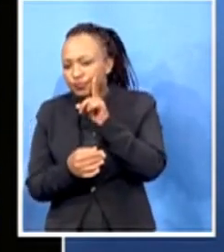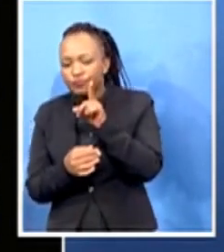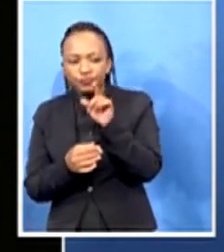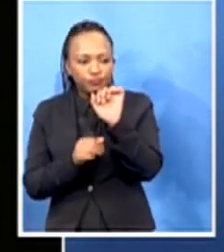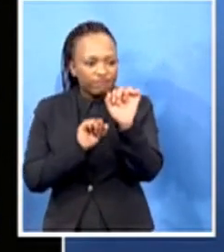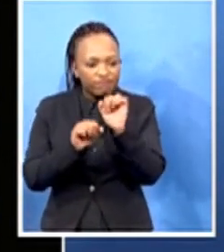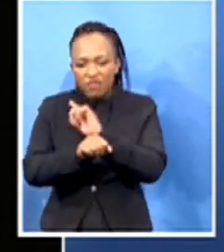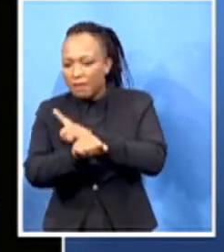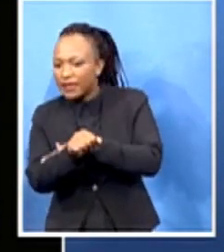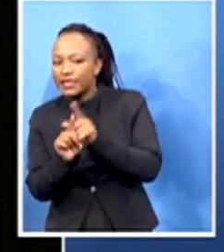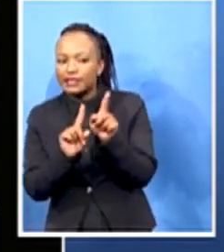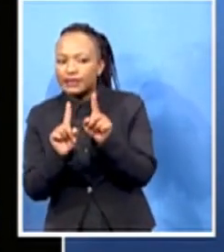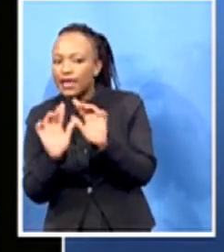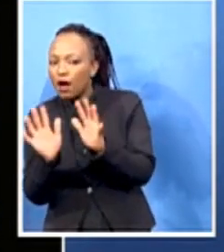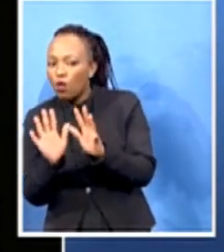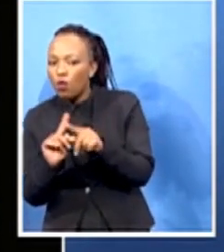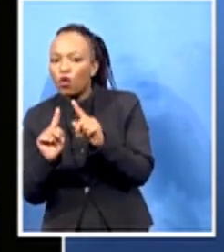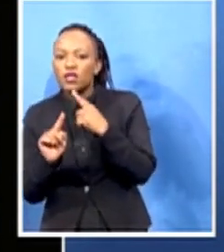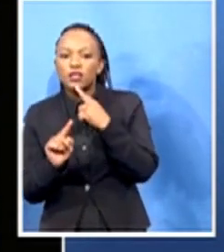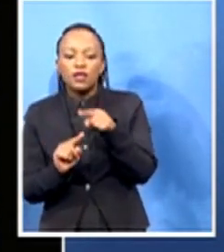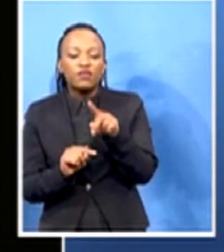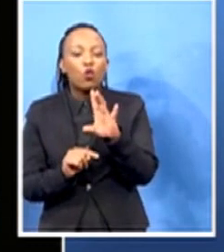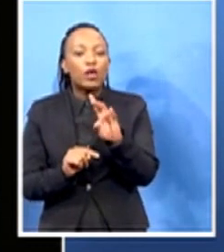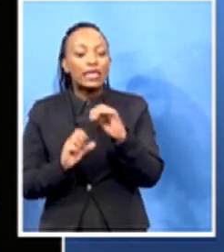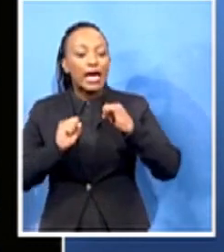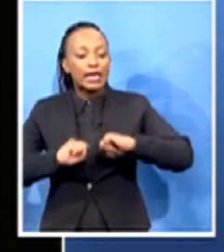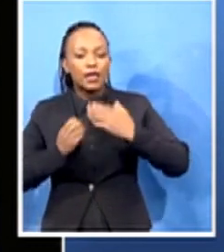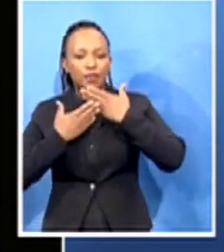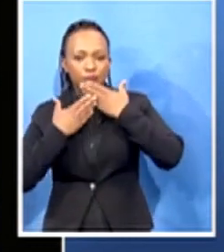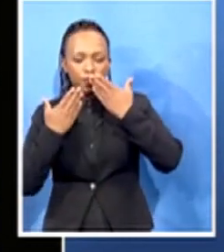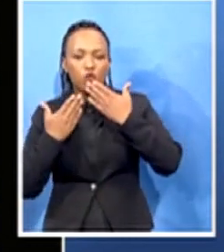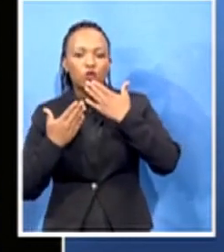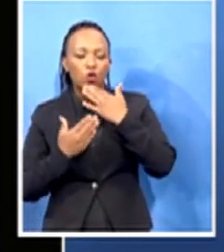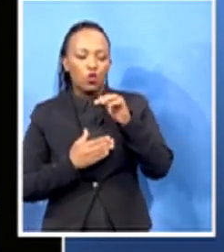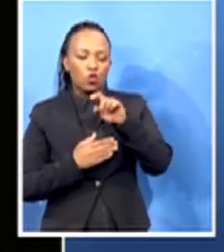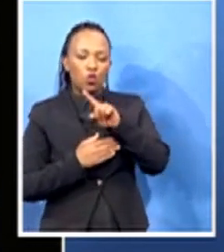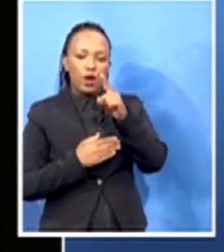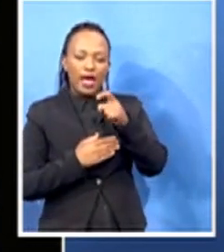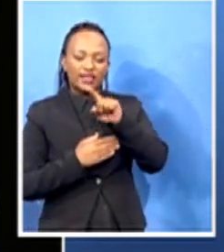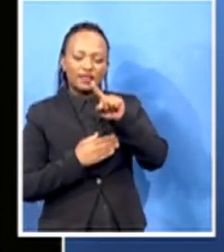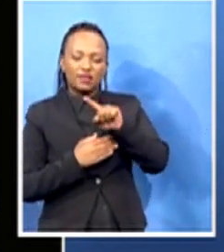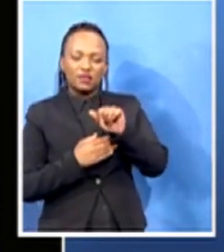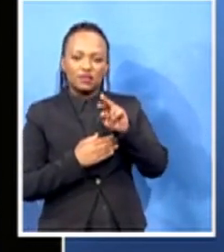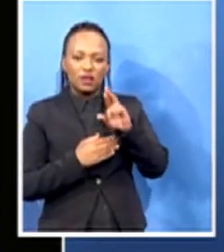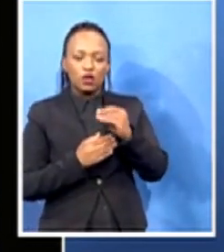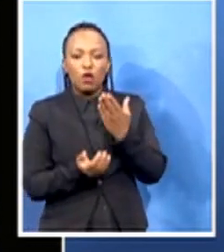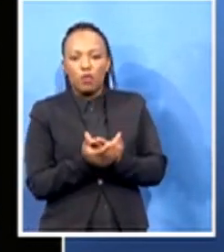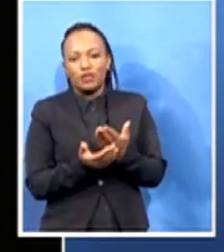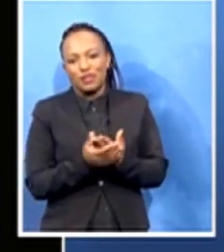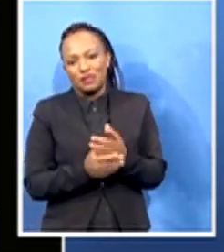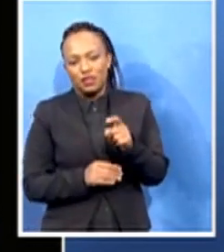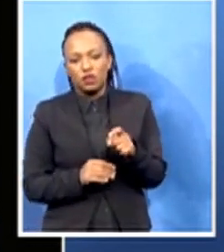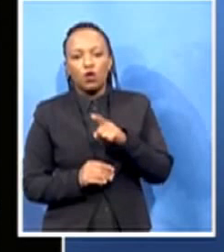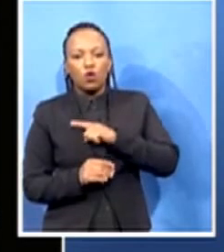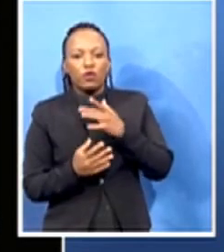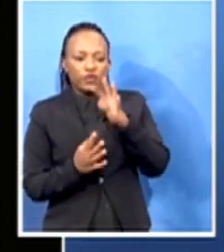by Wednesday you can agree, particularly with Exxaro, make everything possible, because we also told them about this thing of 50 and